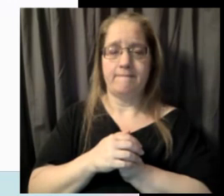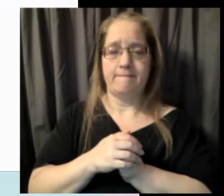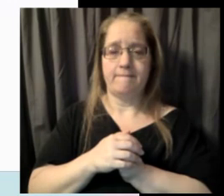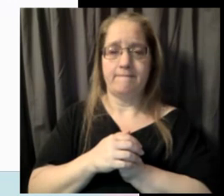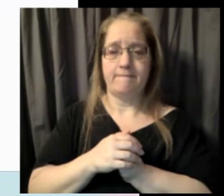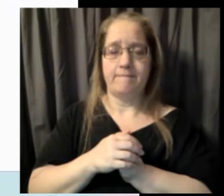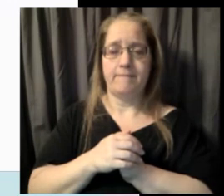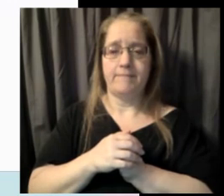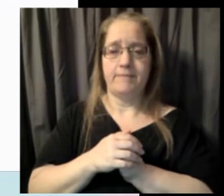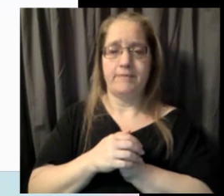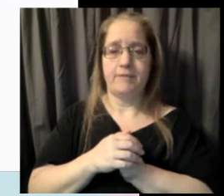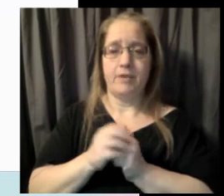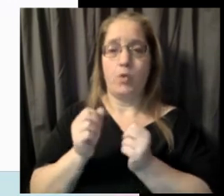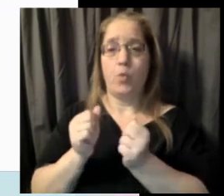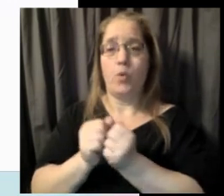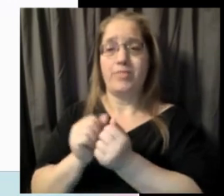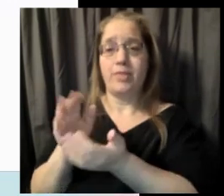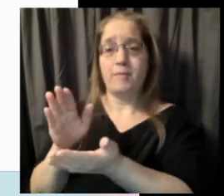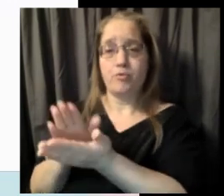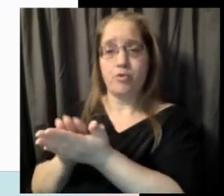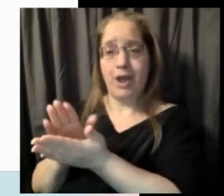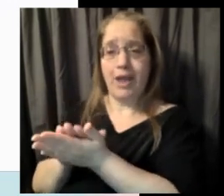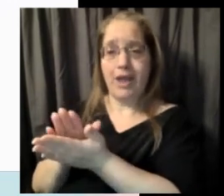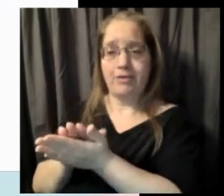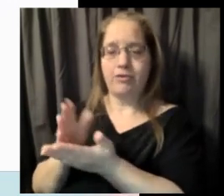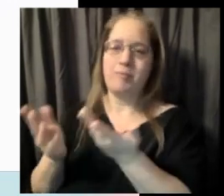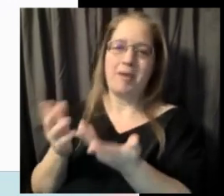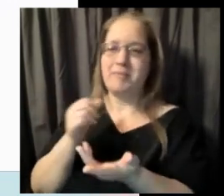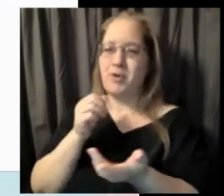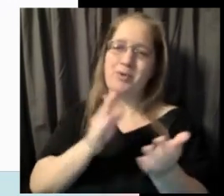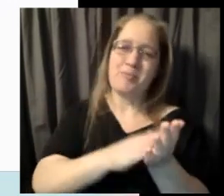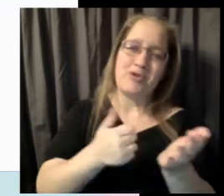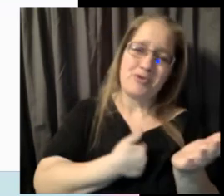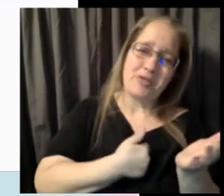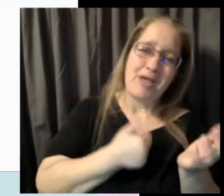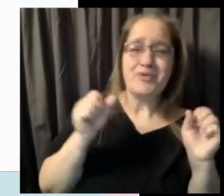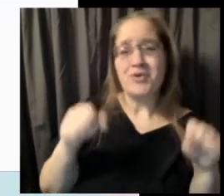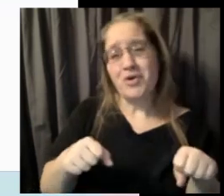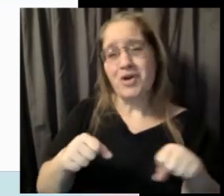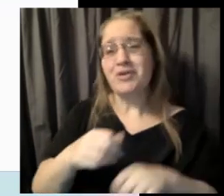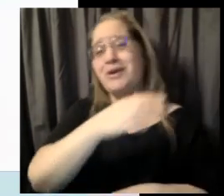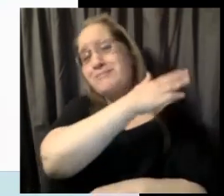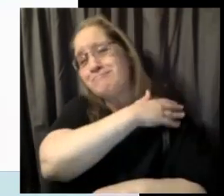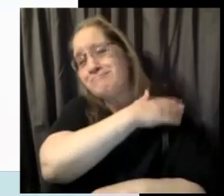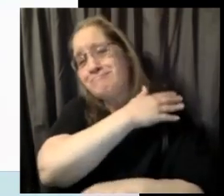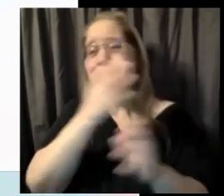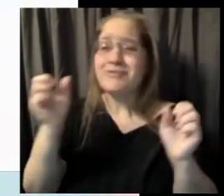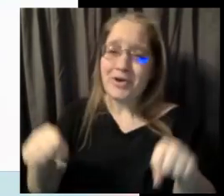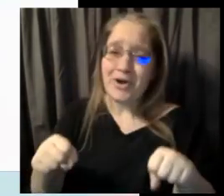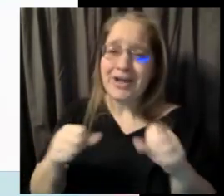And with the praise, you may not necessarily give yourself a praise, although that also works. You can just kind of pat yourself on the